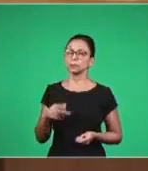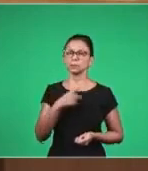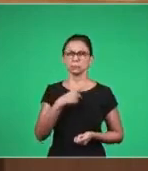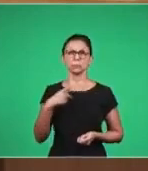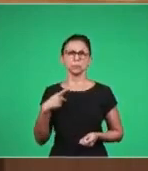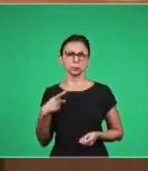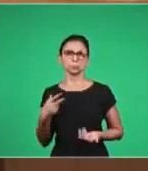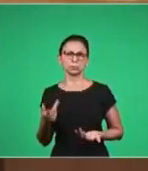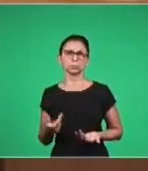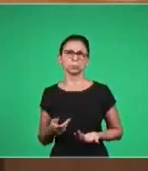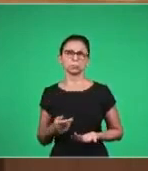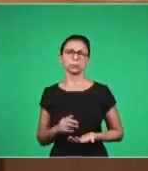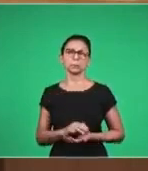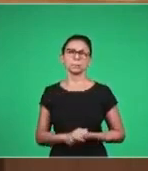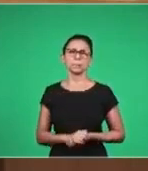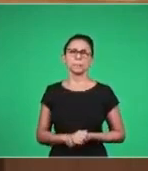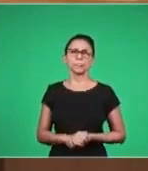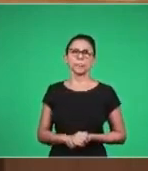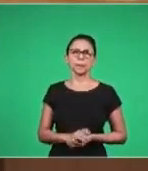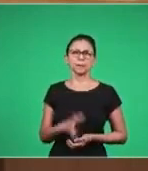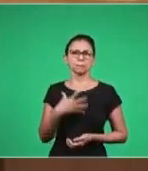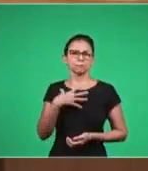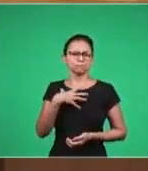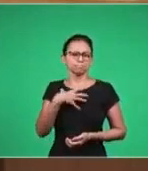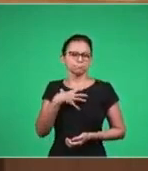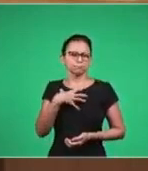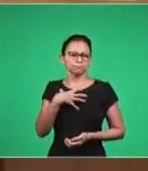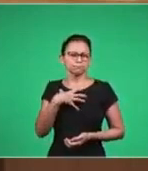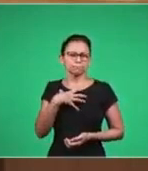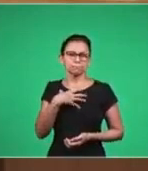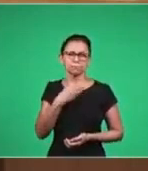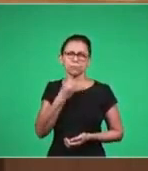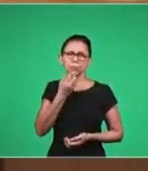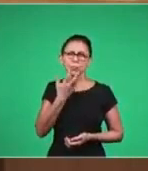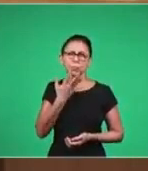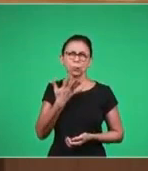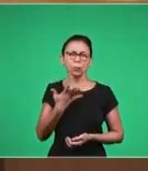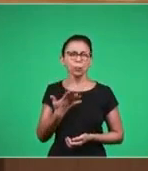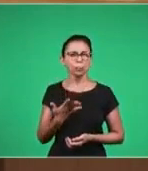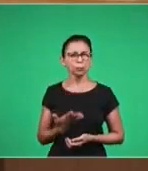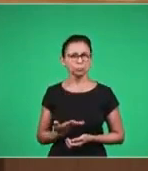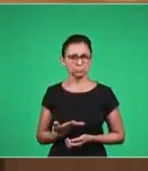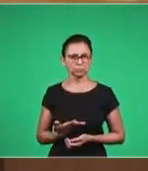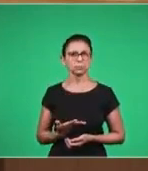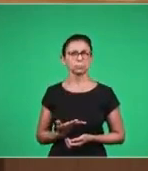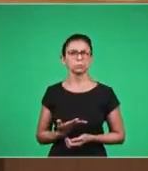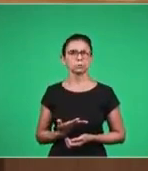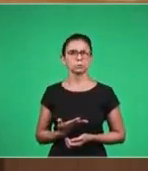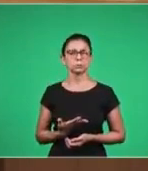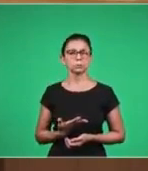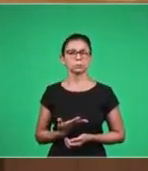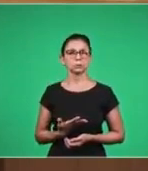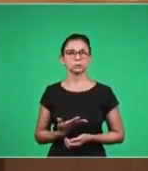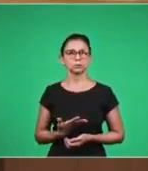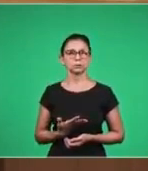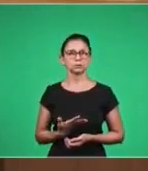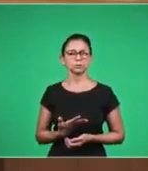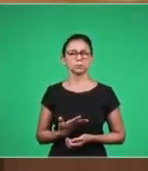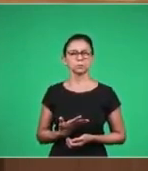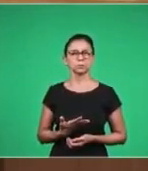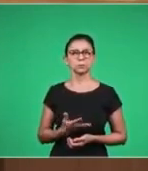The pastor, in a general form, he has to have noble